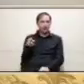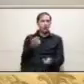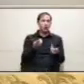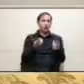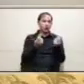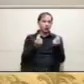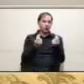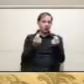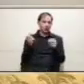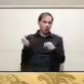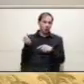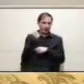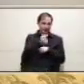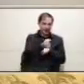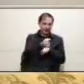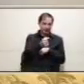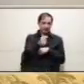was